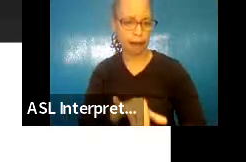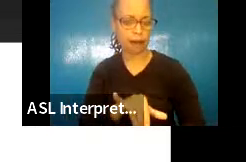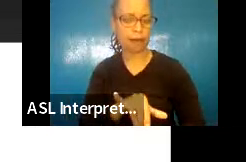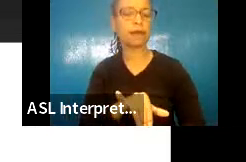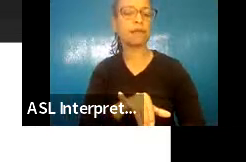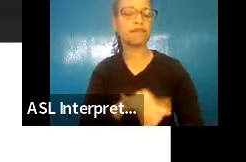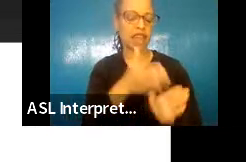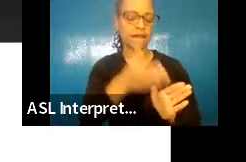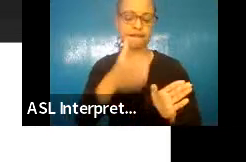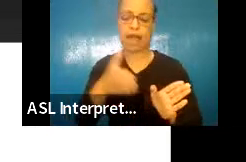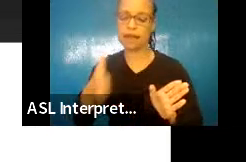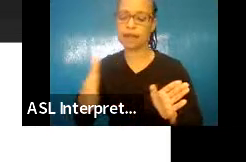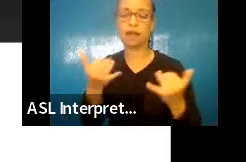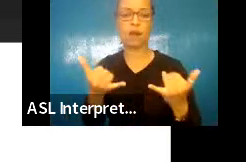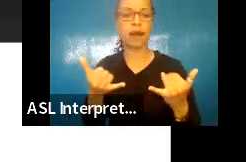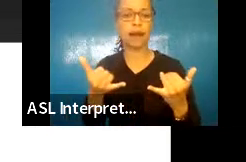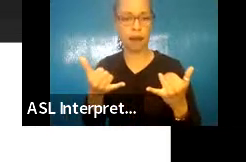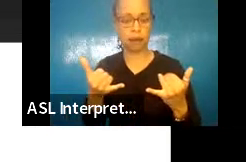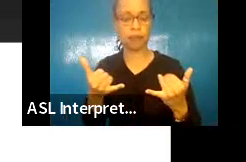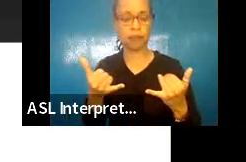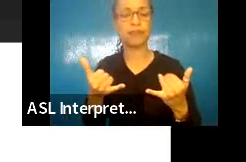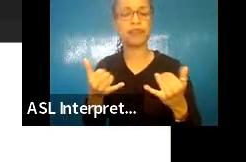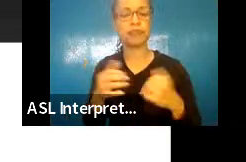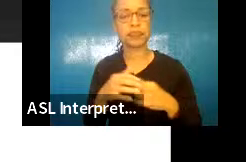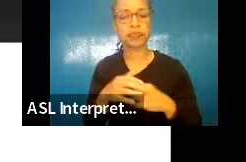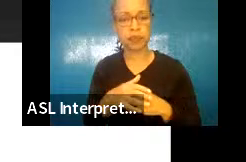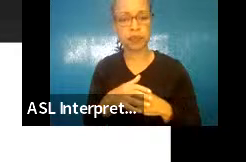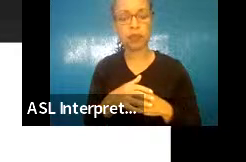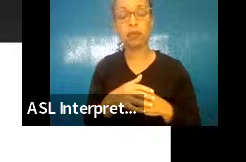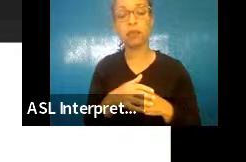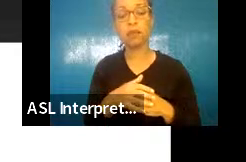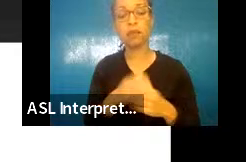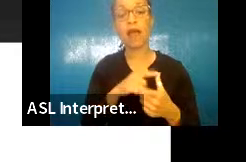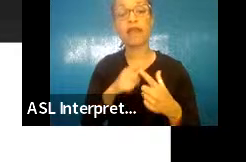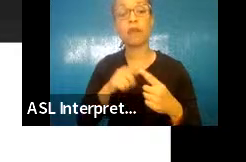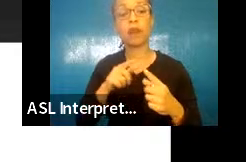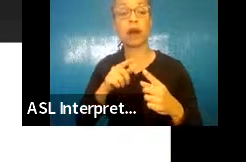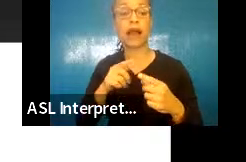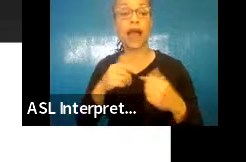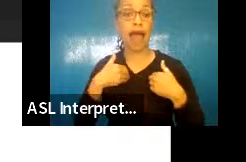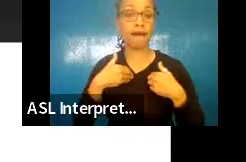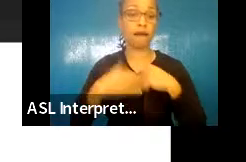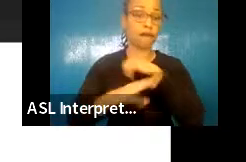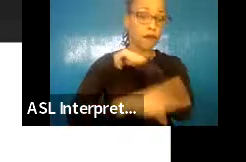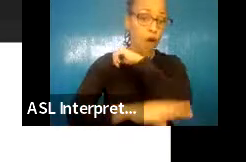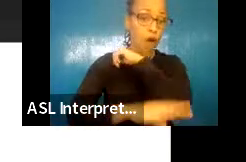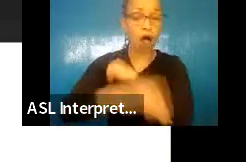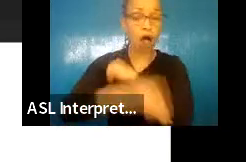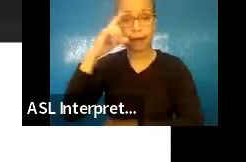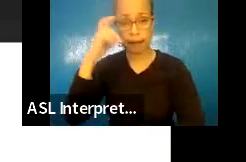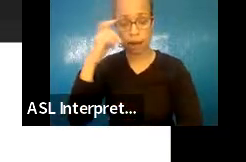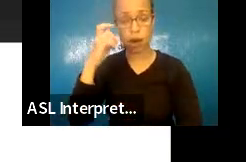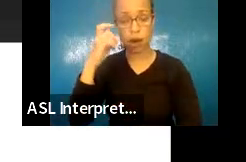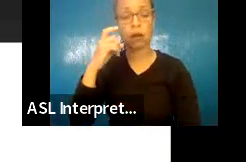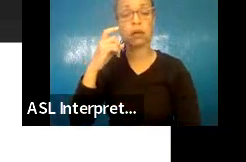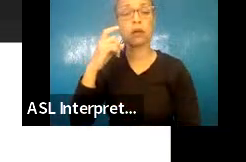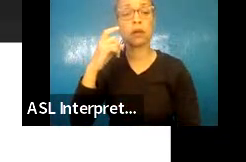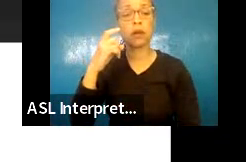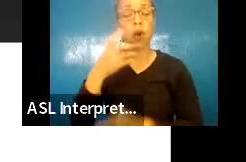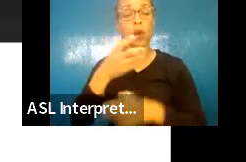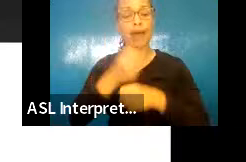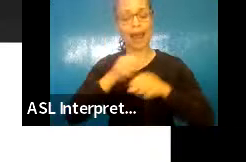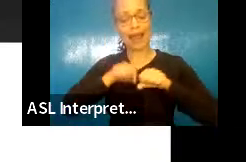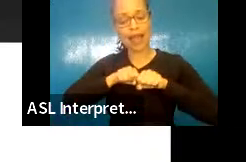Right now we're ordering a batch, and then we're going to order some more towards the summer and fall. We are working on a distribution plan.